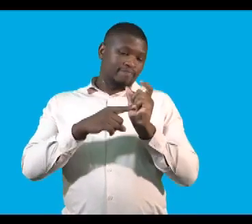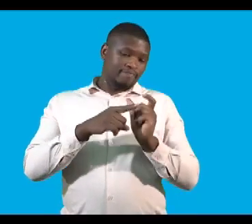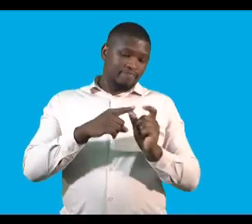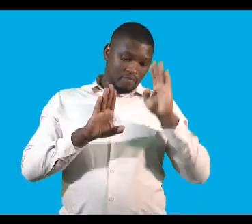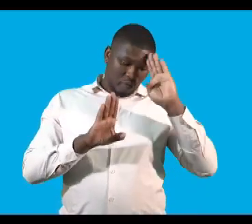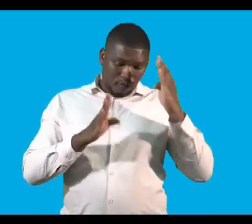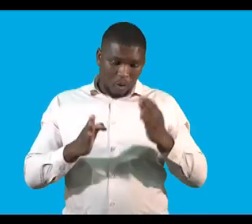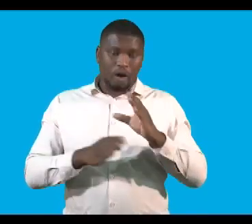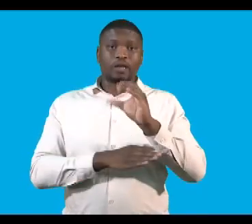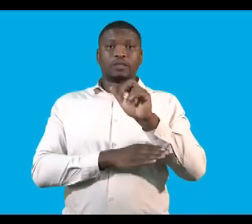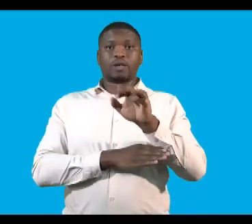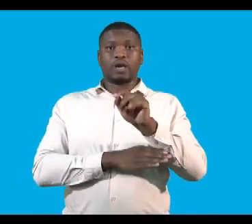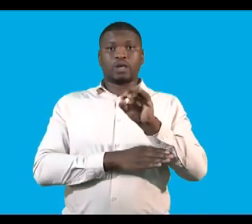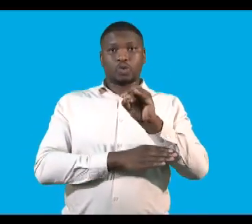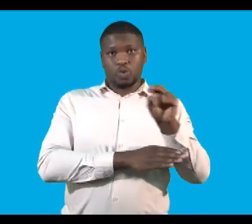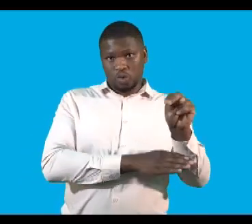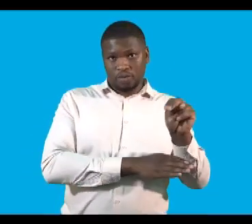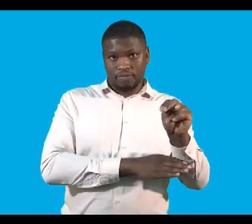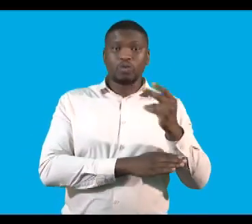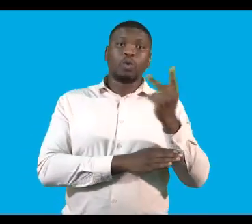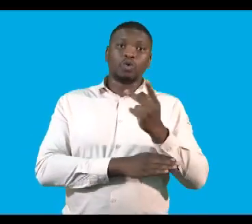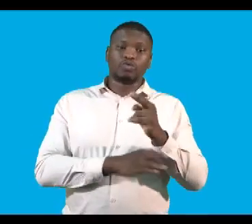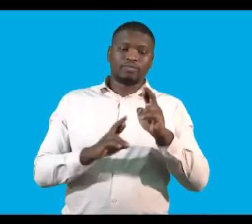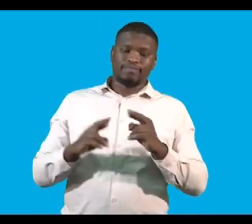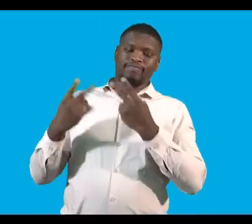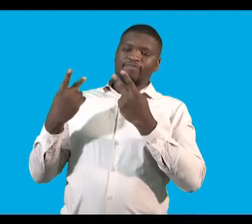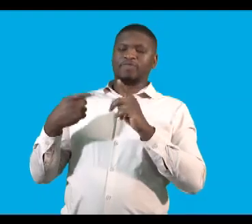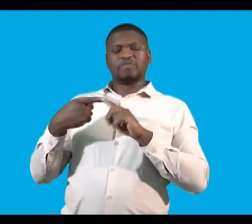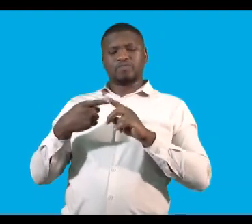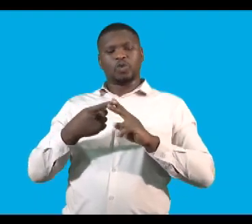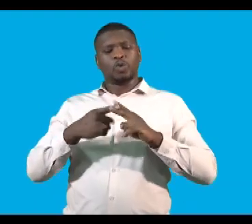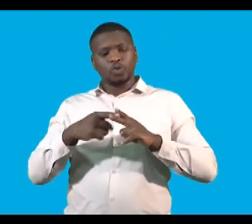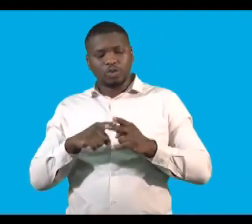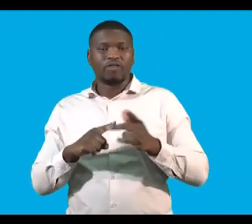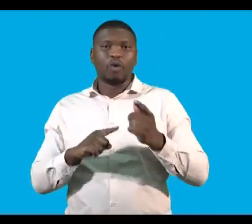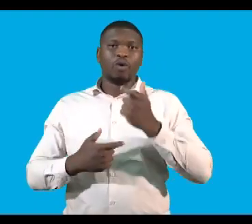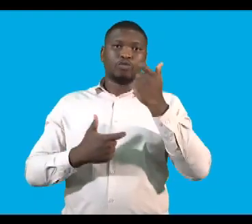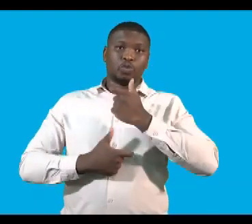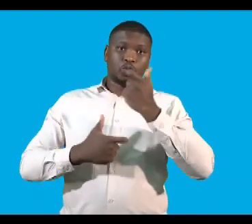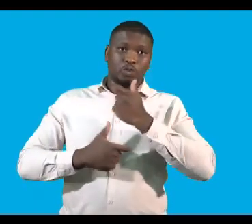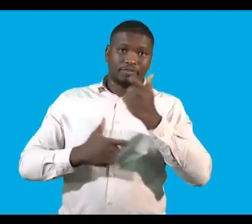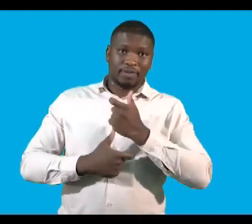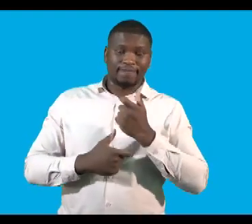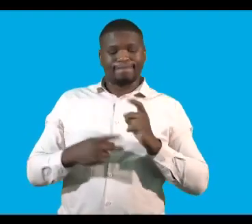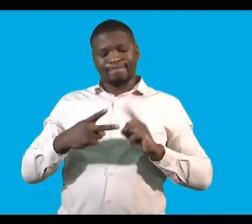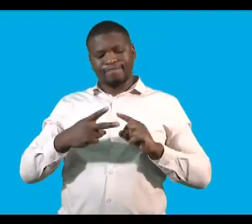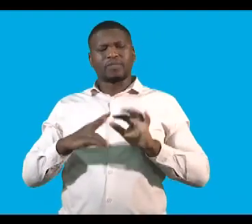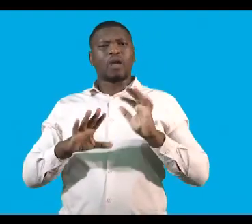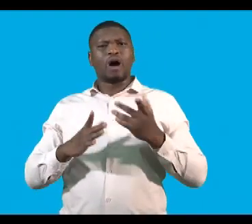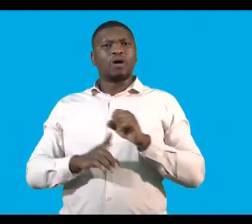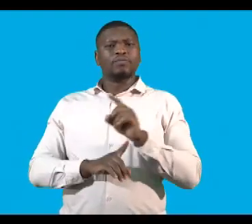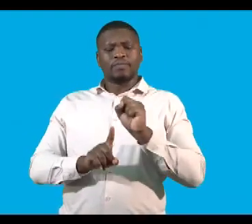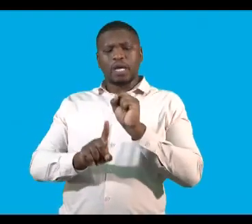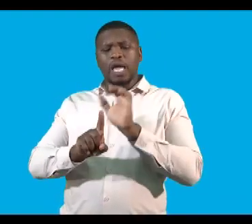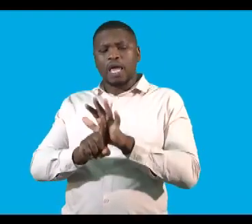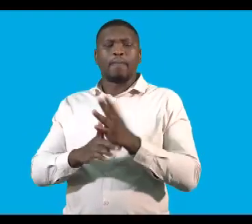cartoons, and the elements we'll look at is revising tools of humor, analyzing how techniques impact the